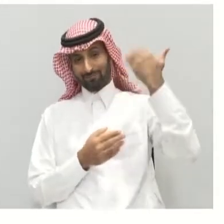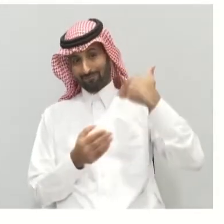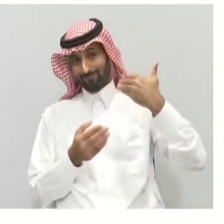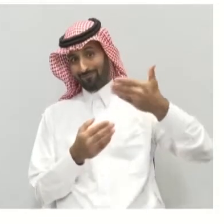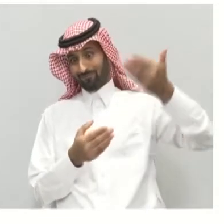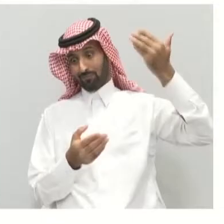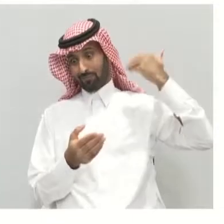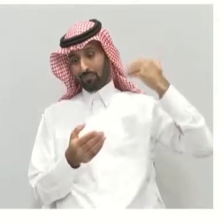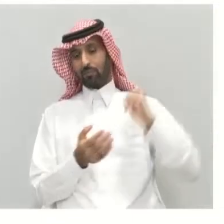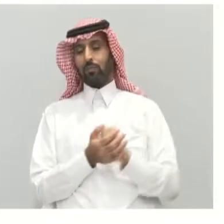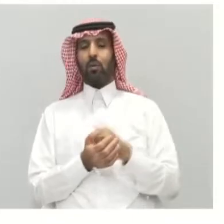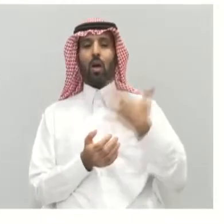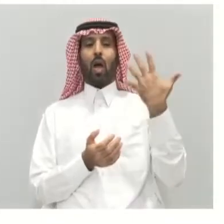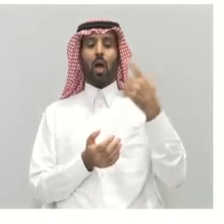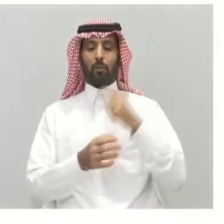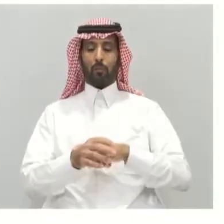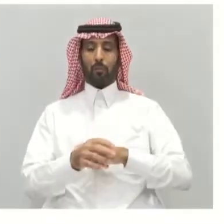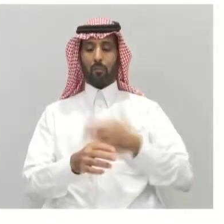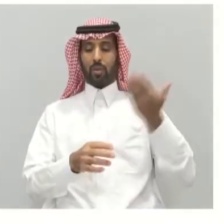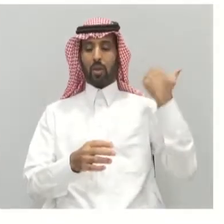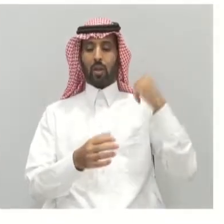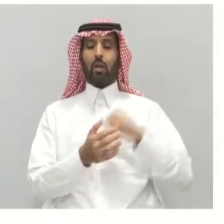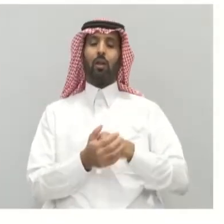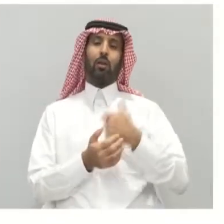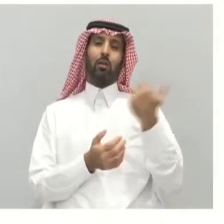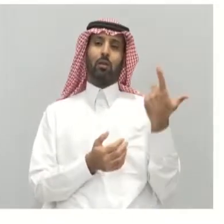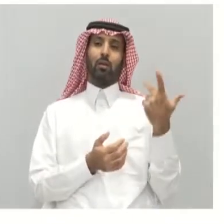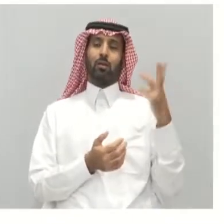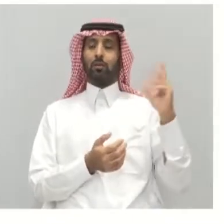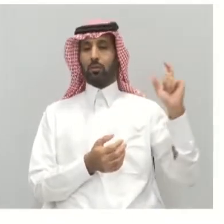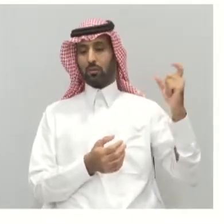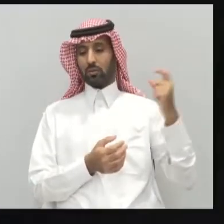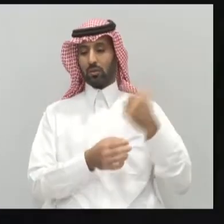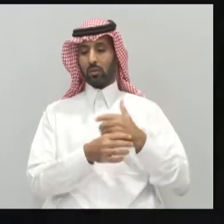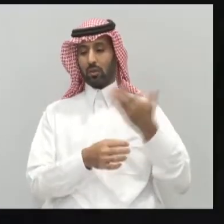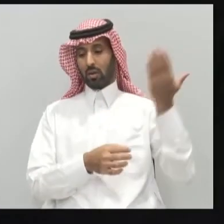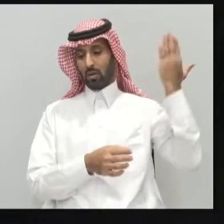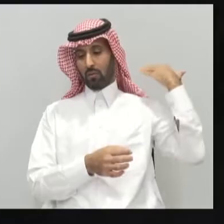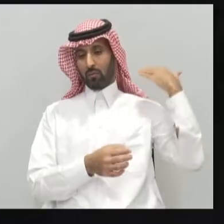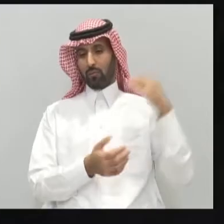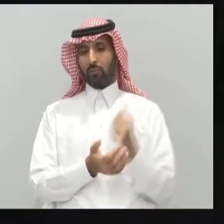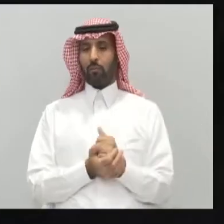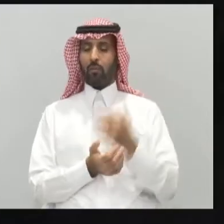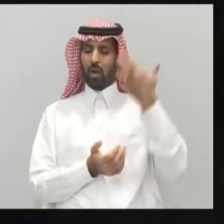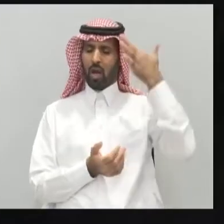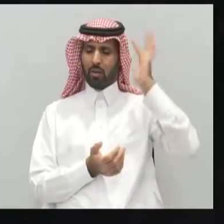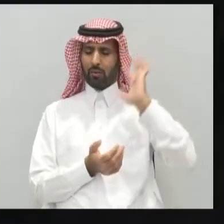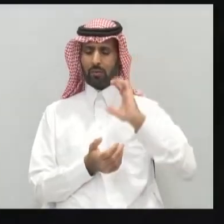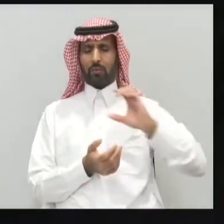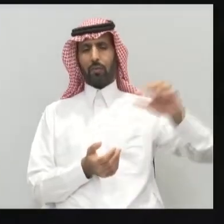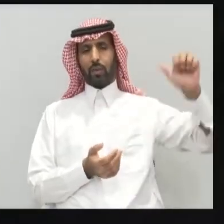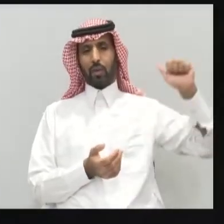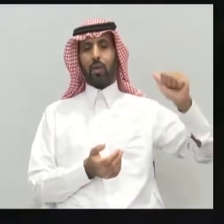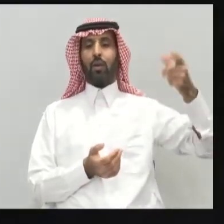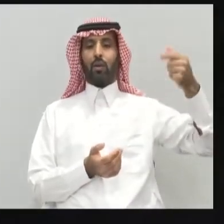ago, 5 hours ago, 10 minutes ago. So you can use it with hours, minutes, days, and months, and